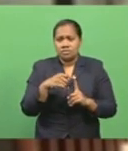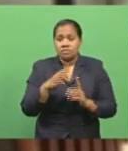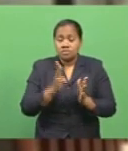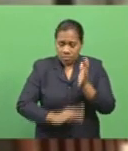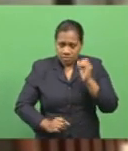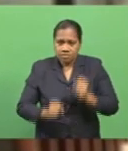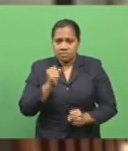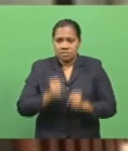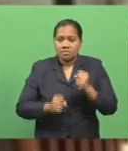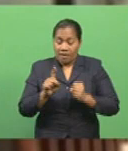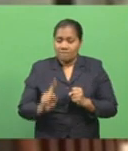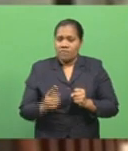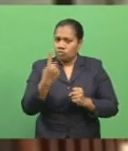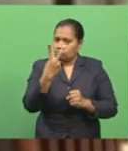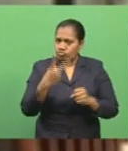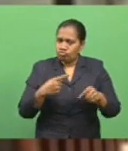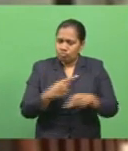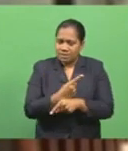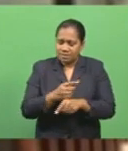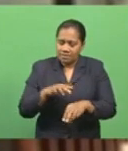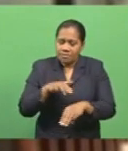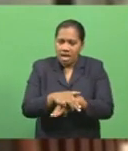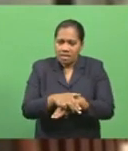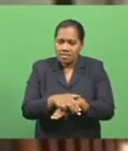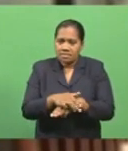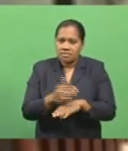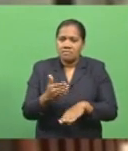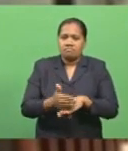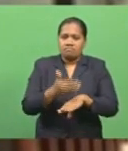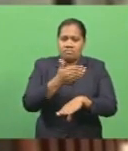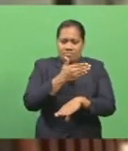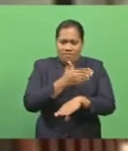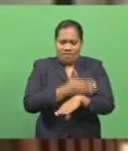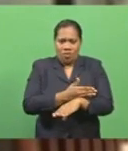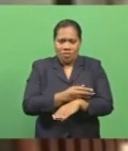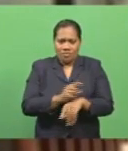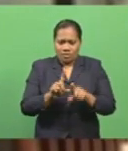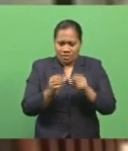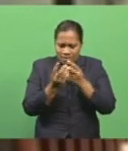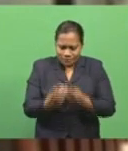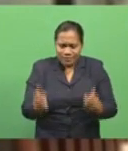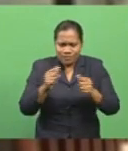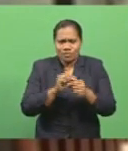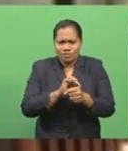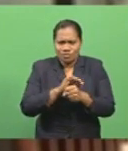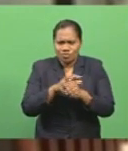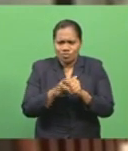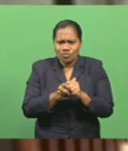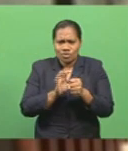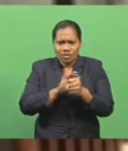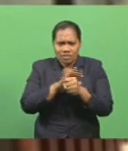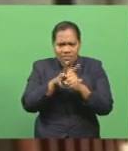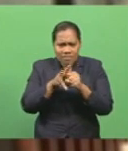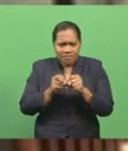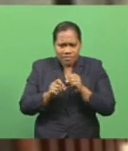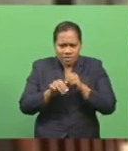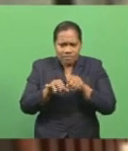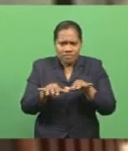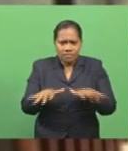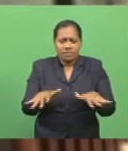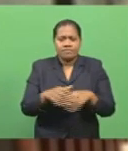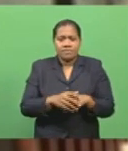first 2 weeks of the month before measures were taken to contain the spread of the coronavirus. The data showed employment rose close